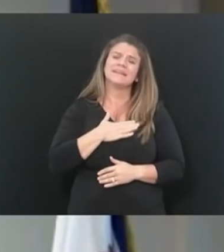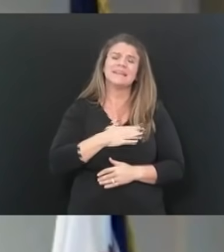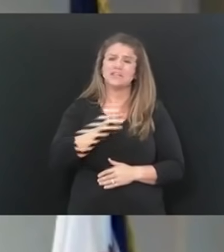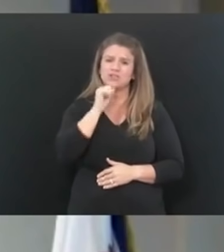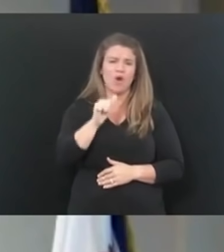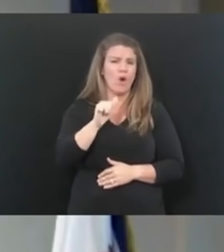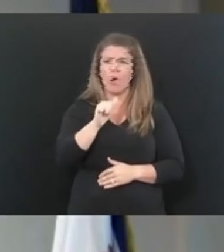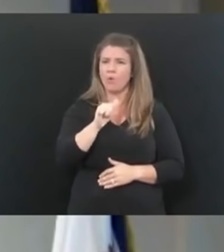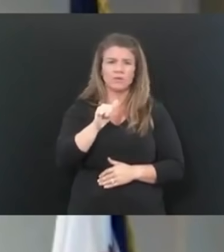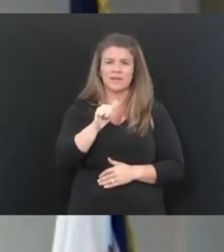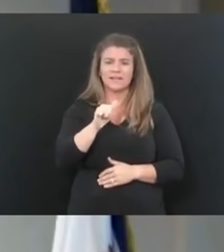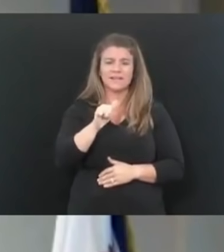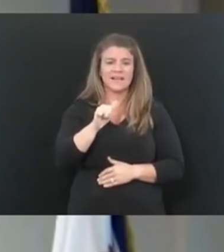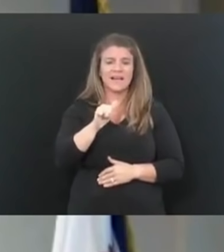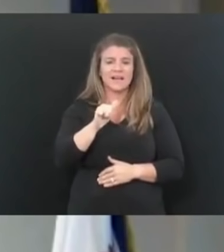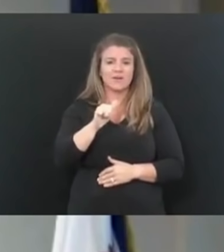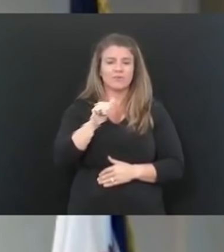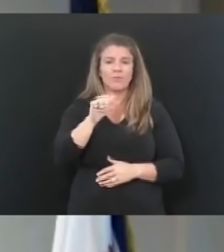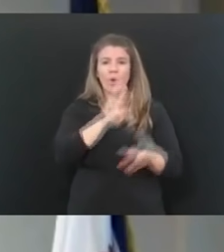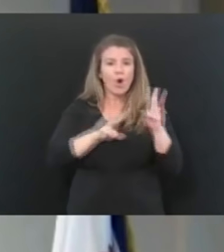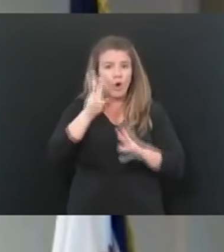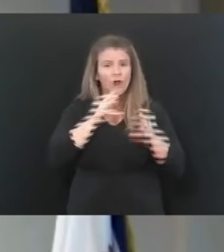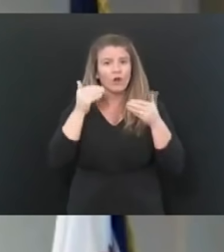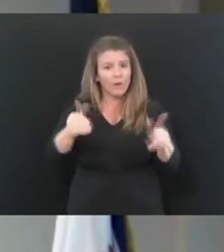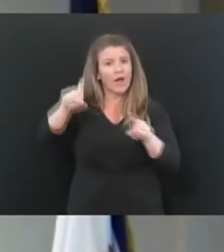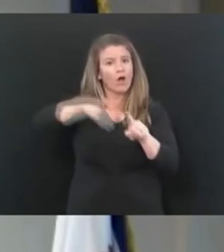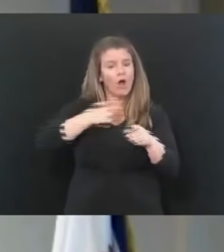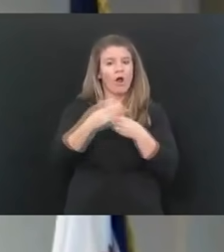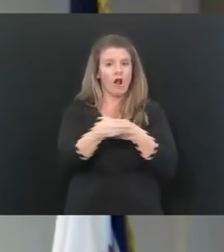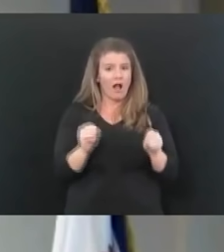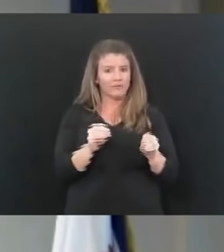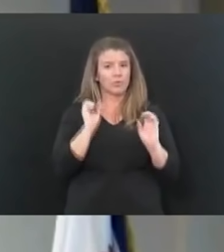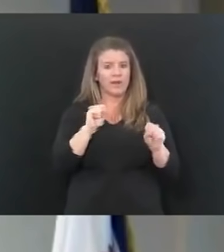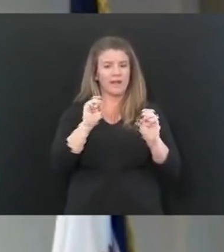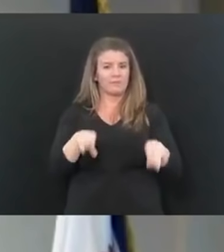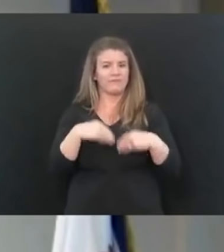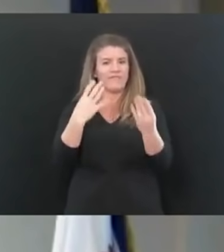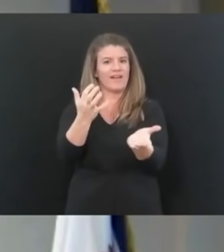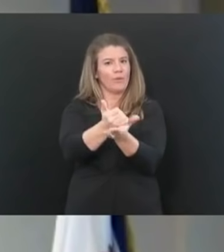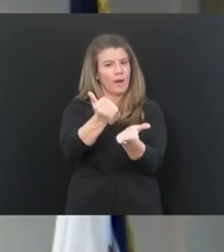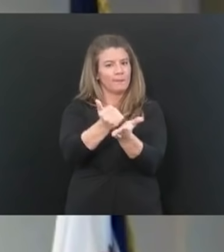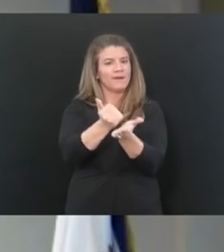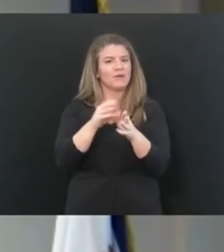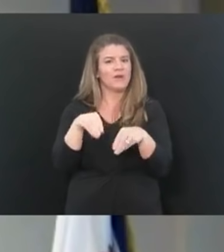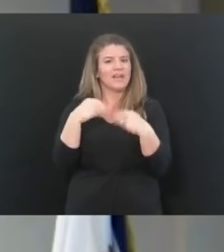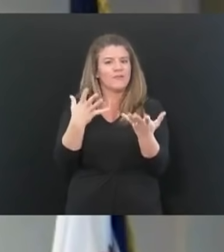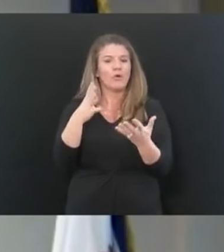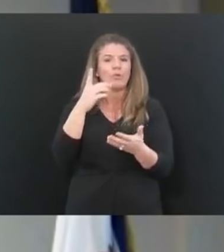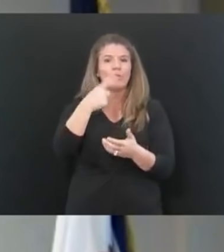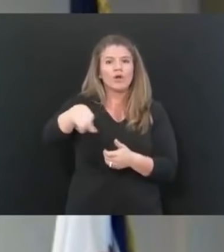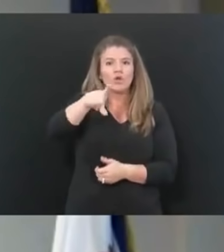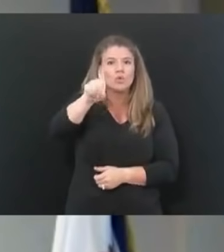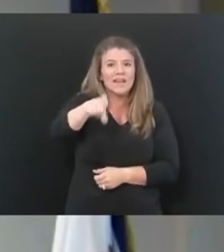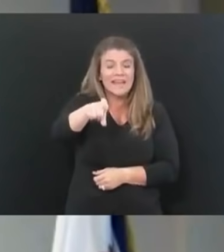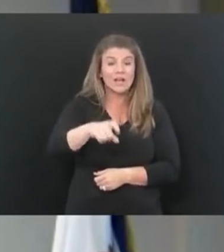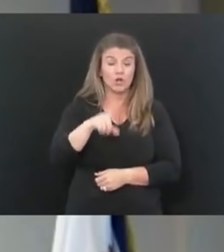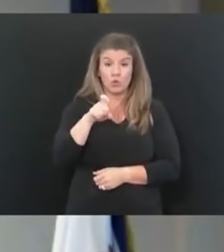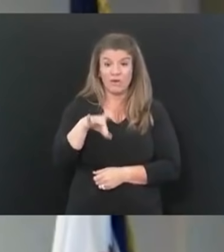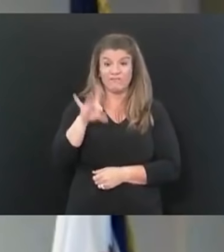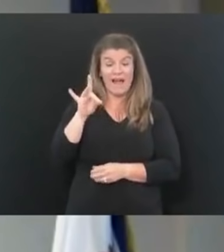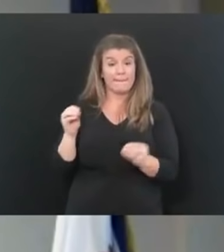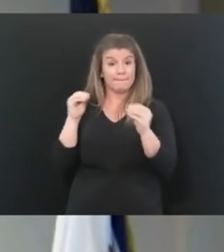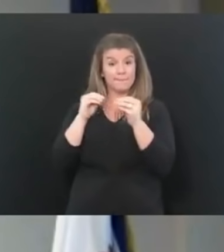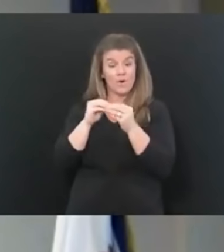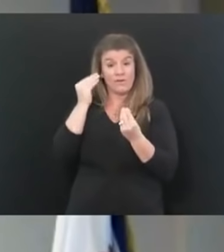the local behavioral health providers in your community to seek services. Children and families can find more information on